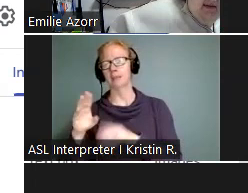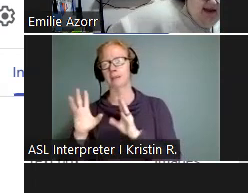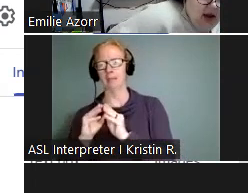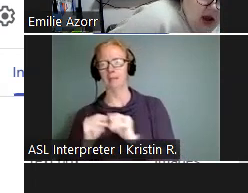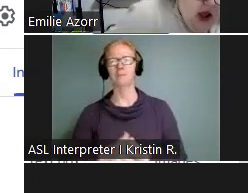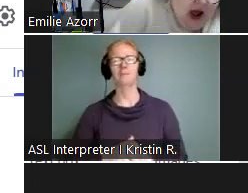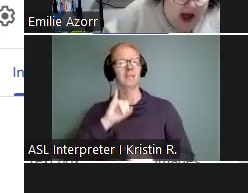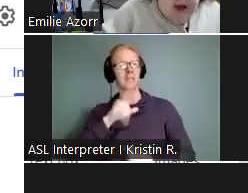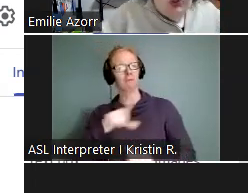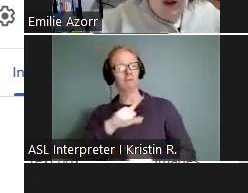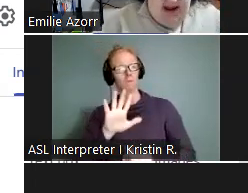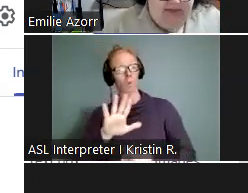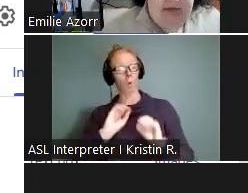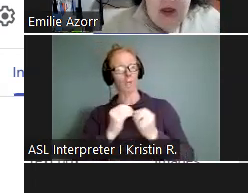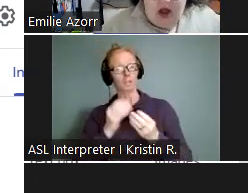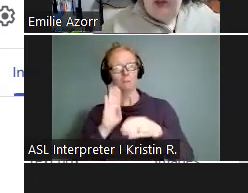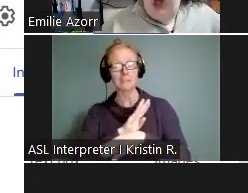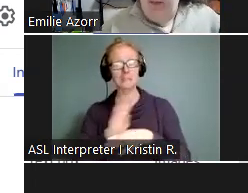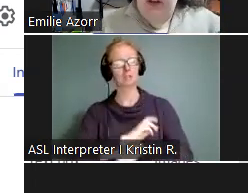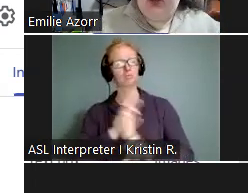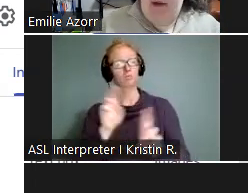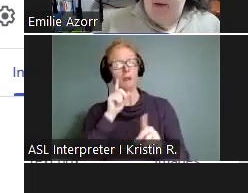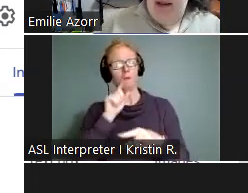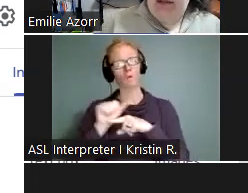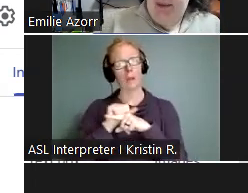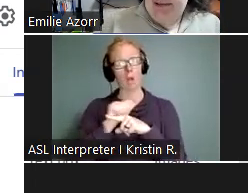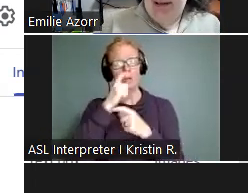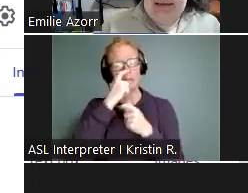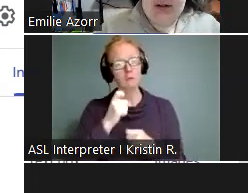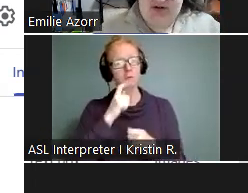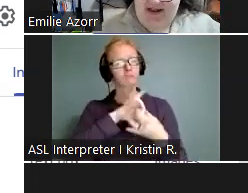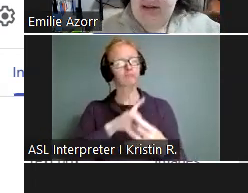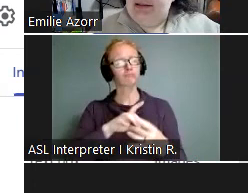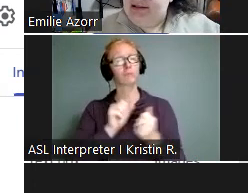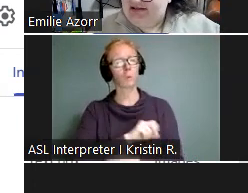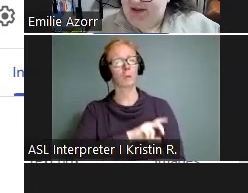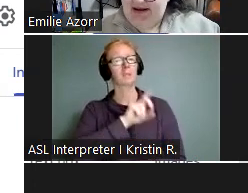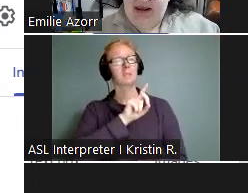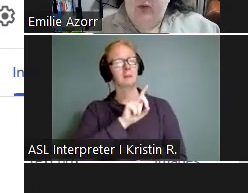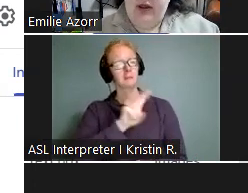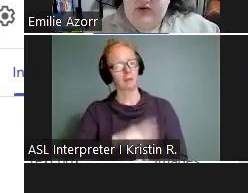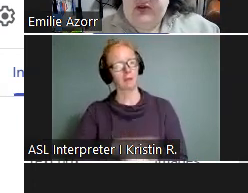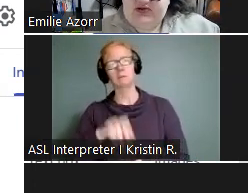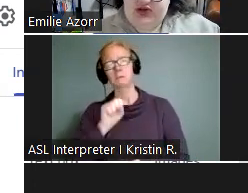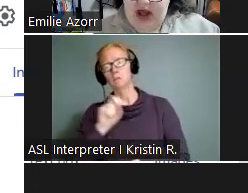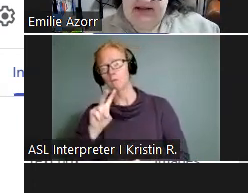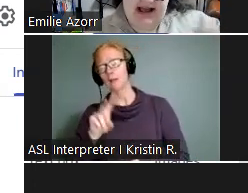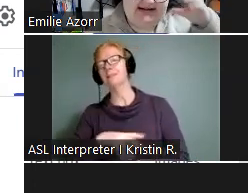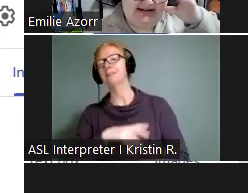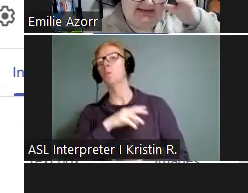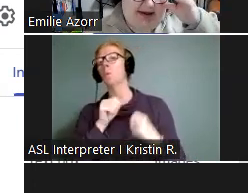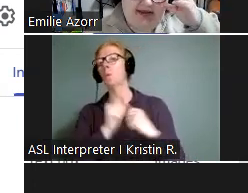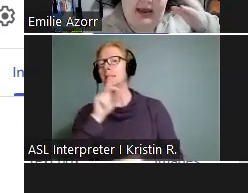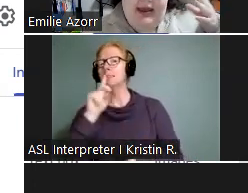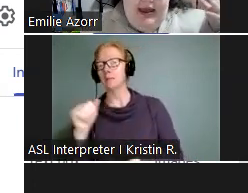on receiving training on topics surrounding domestic and sexual violence and disability, what you'd do is you'd